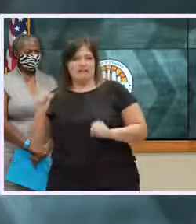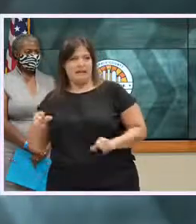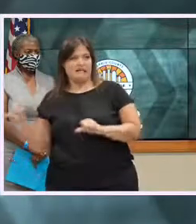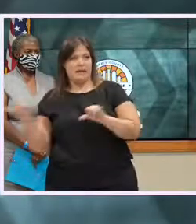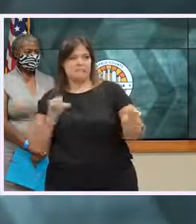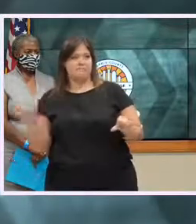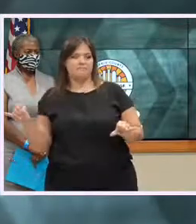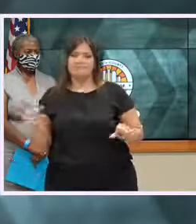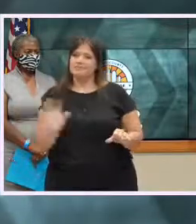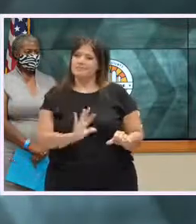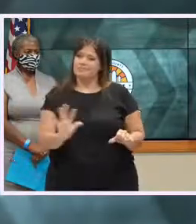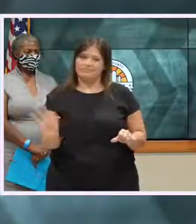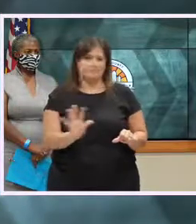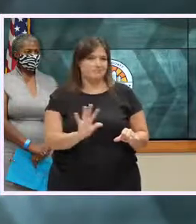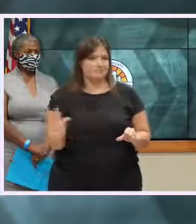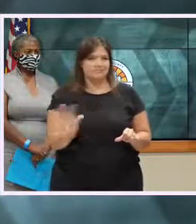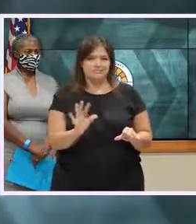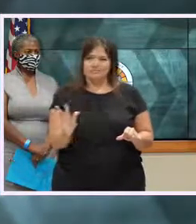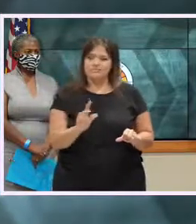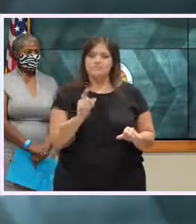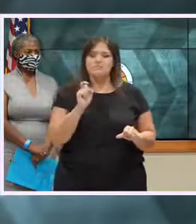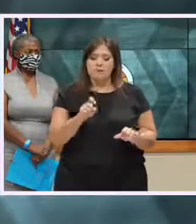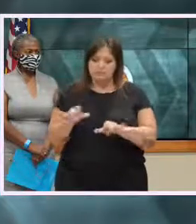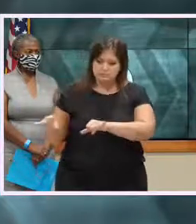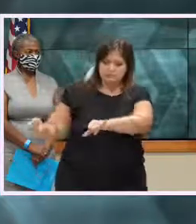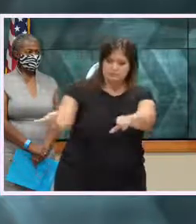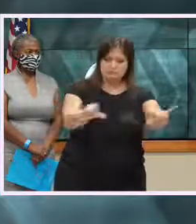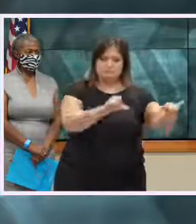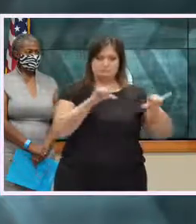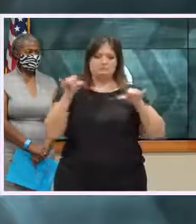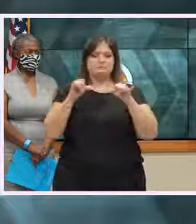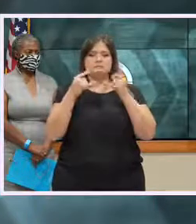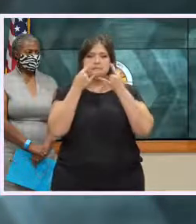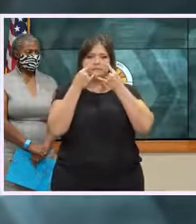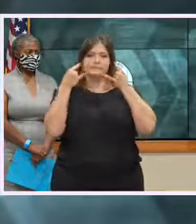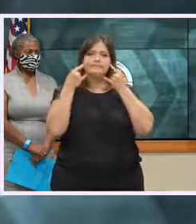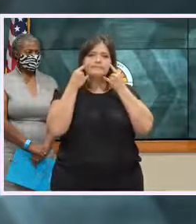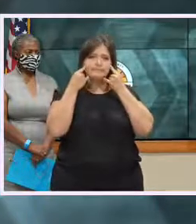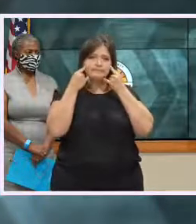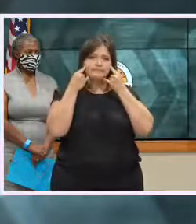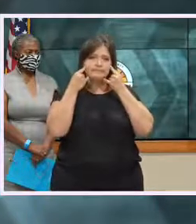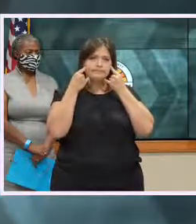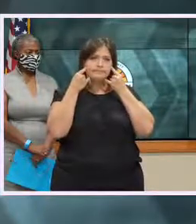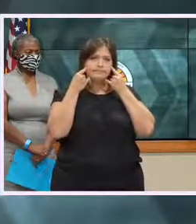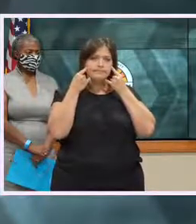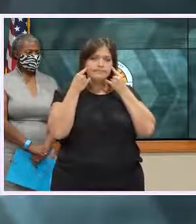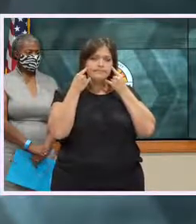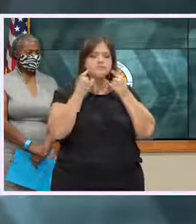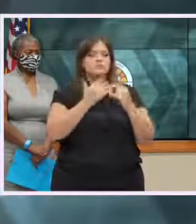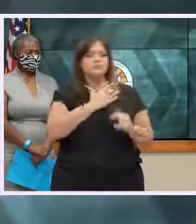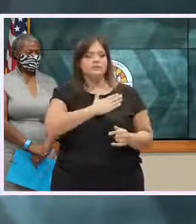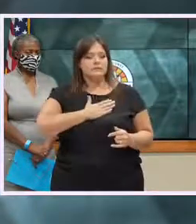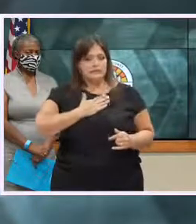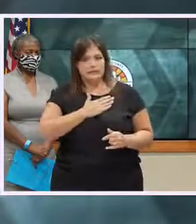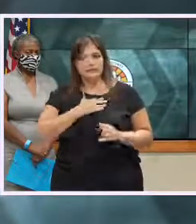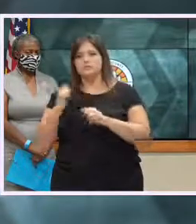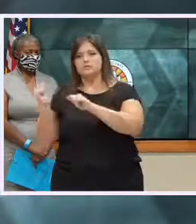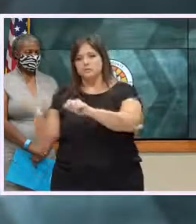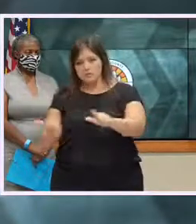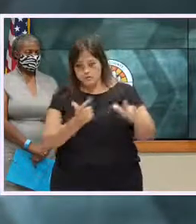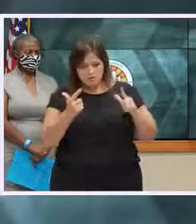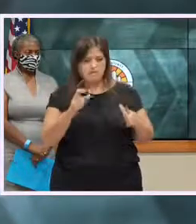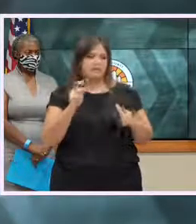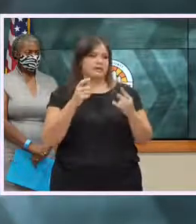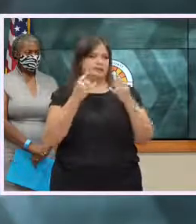unvaccinated. And so, as we have such a high spread, we're asking everybody to wear